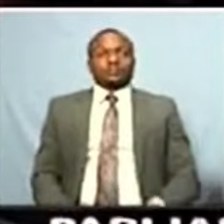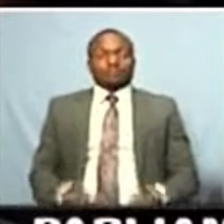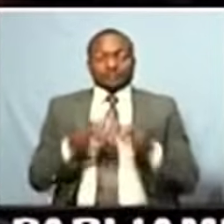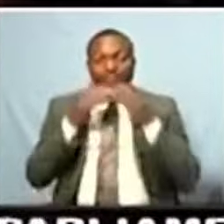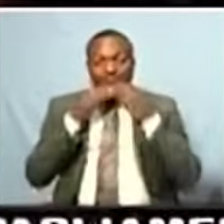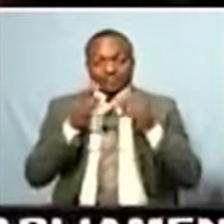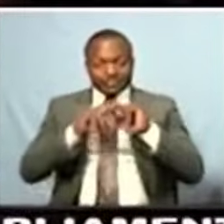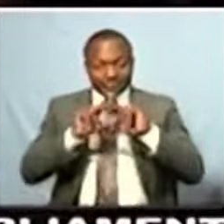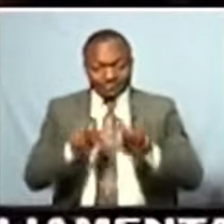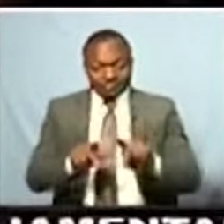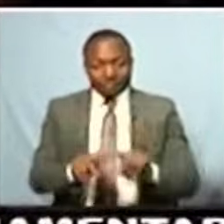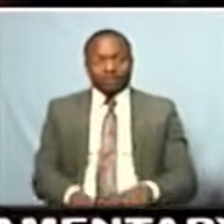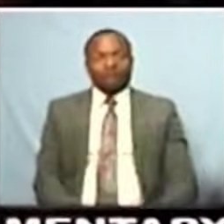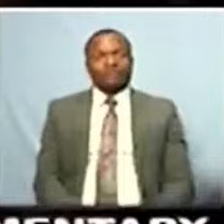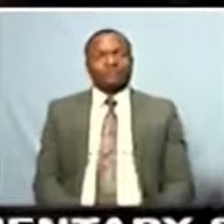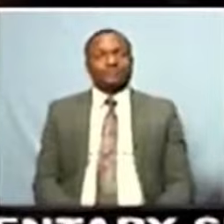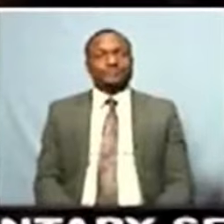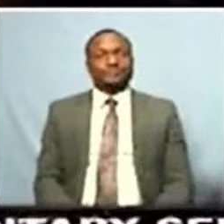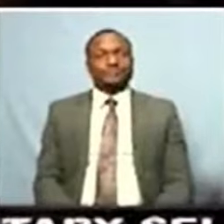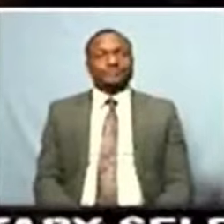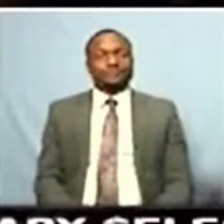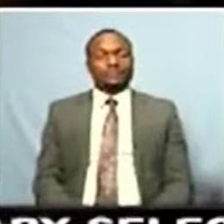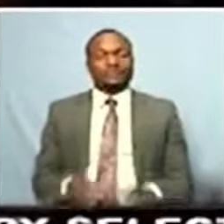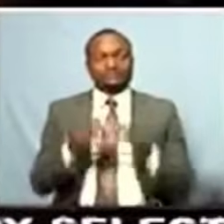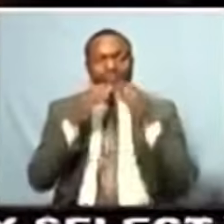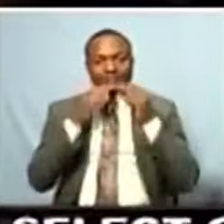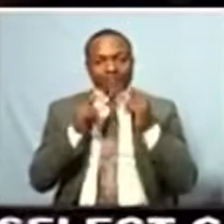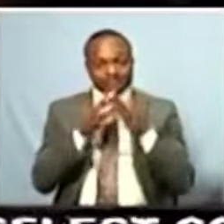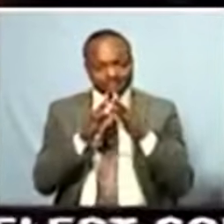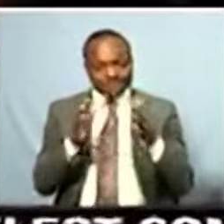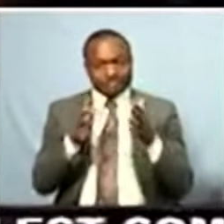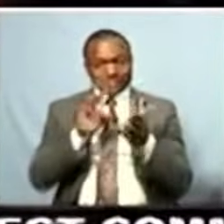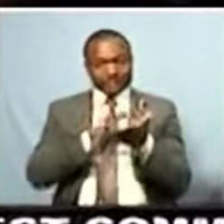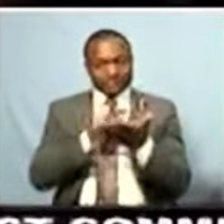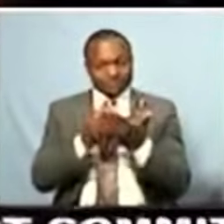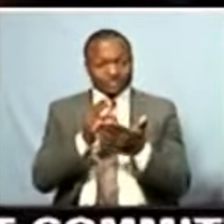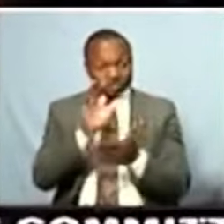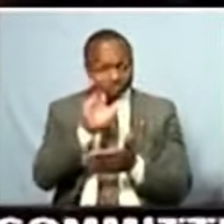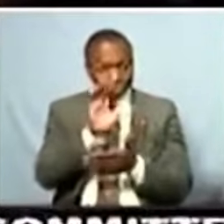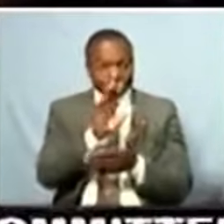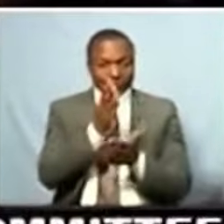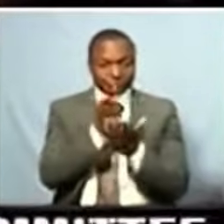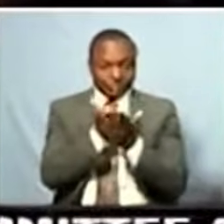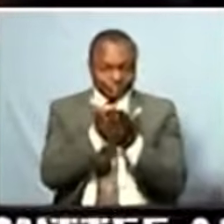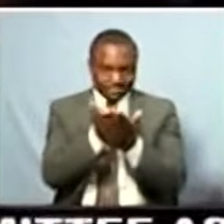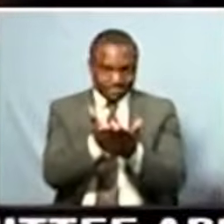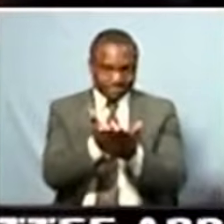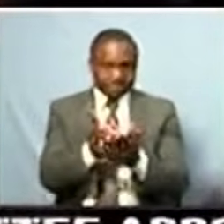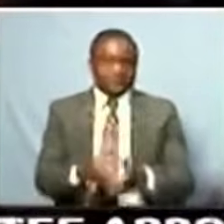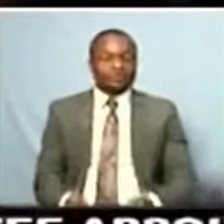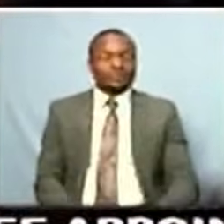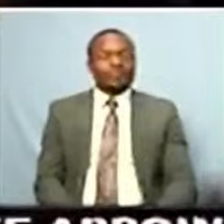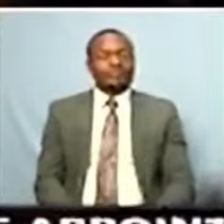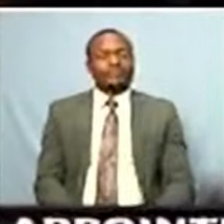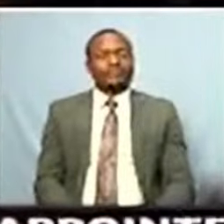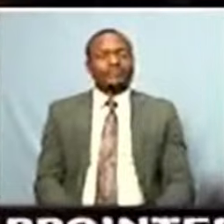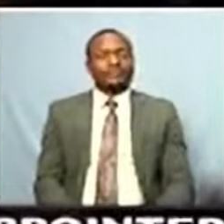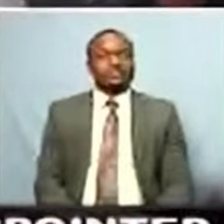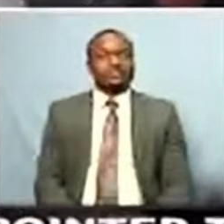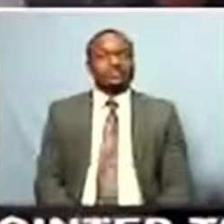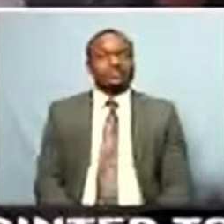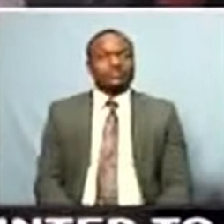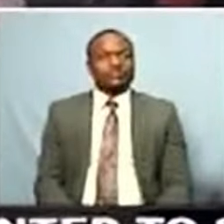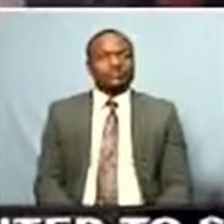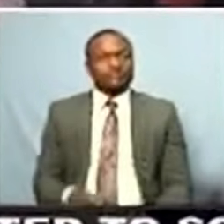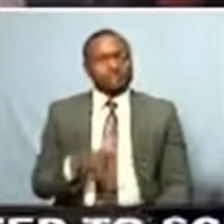Thank you, Chair, and thanks so much, witness, for your submission. It